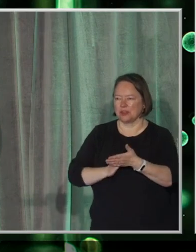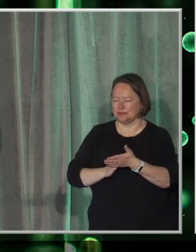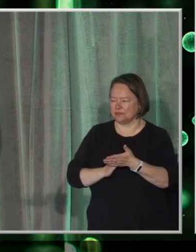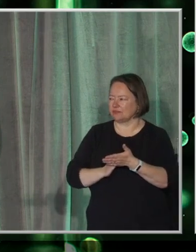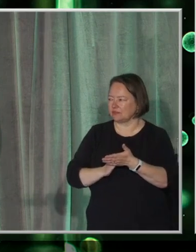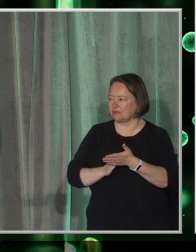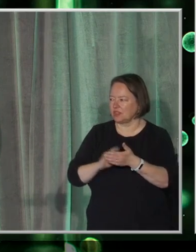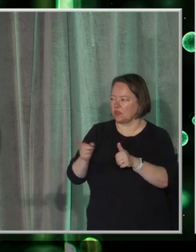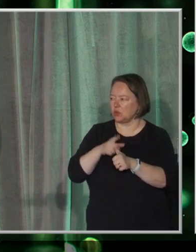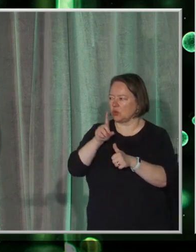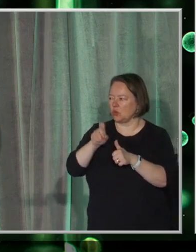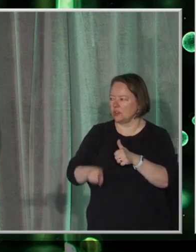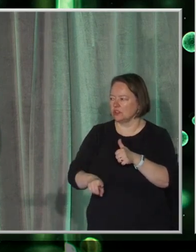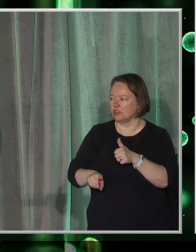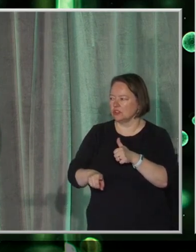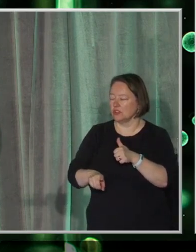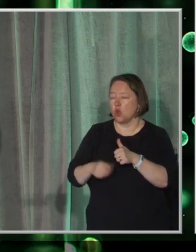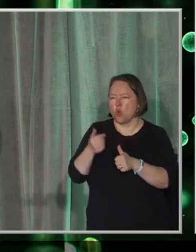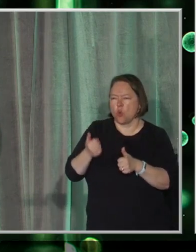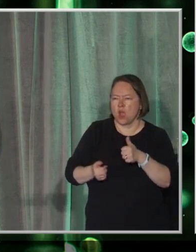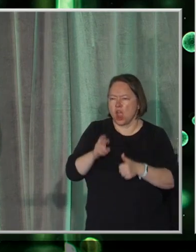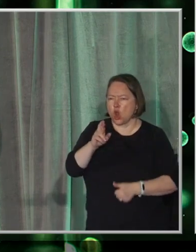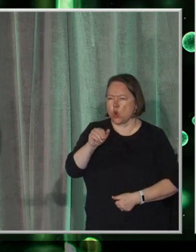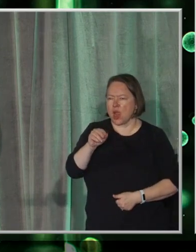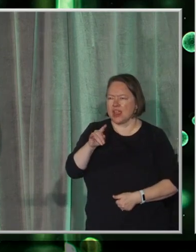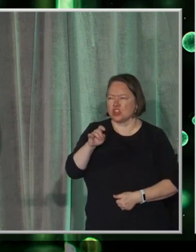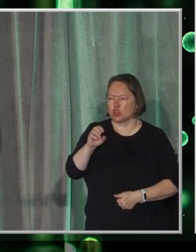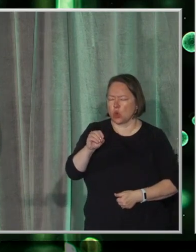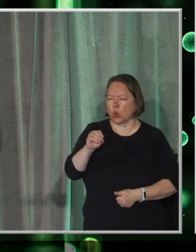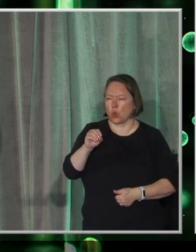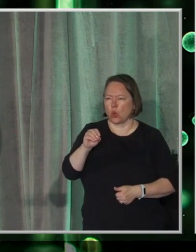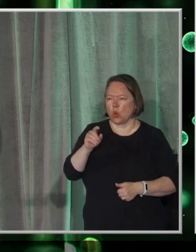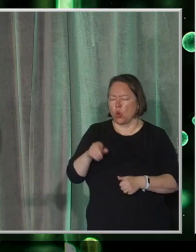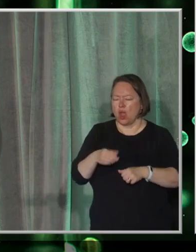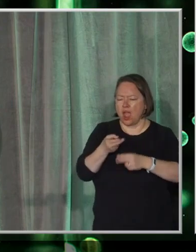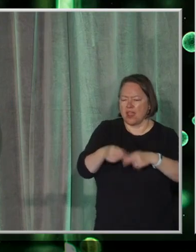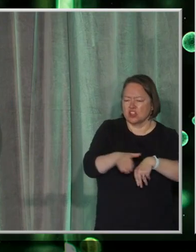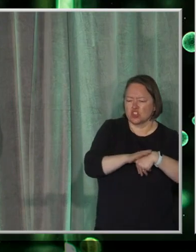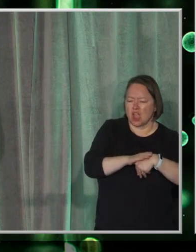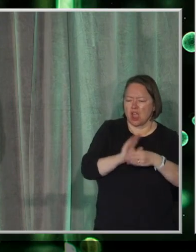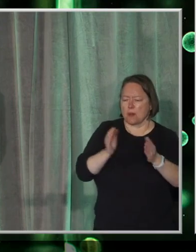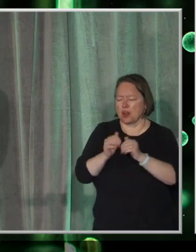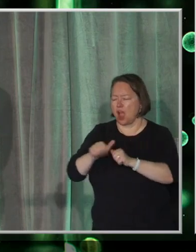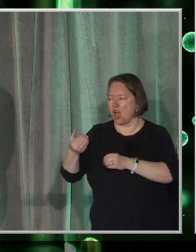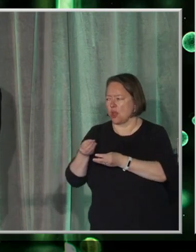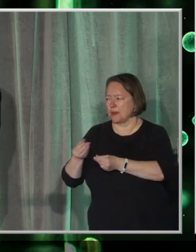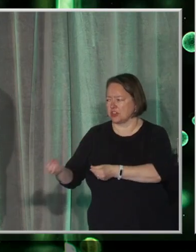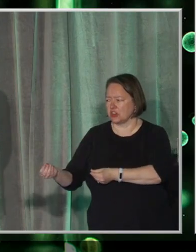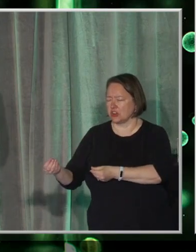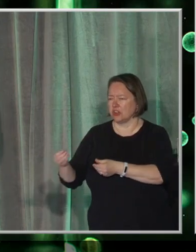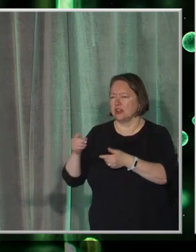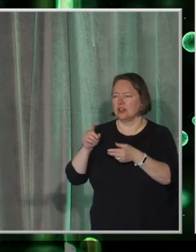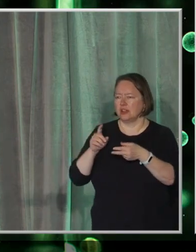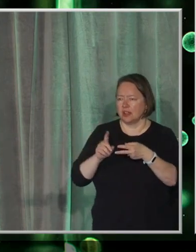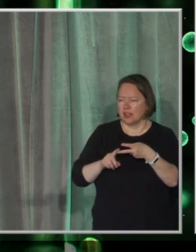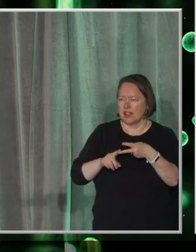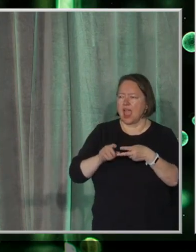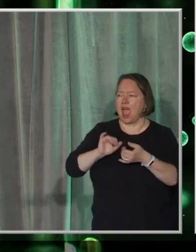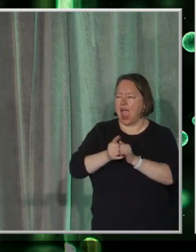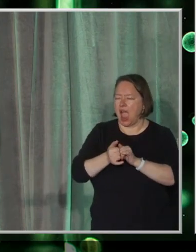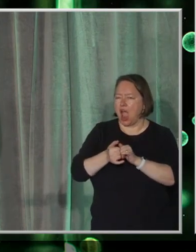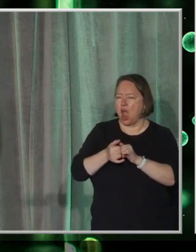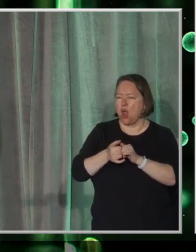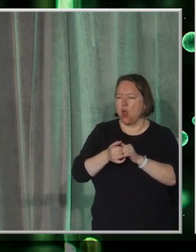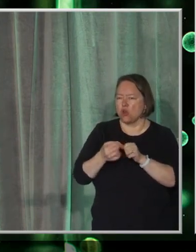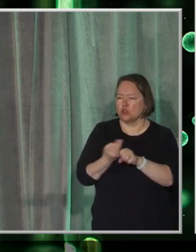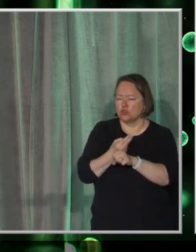Yeah. First question is what ratio of eggshell to all the other materials? Yes. And then how do you cost